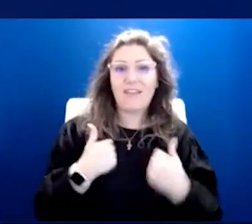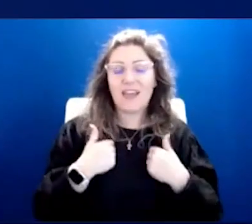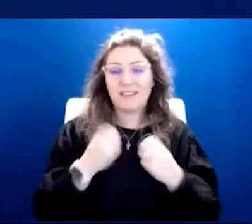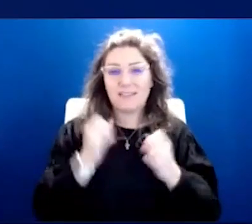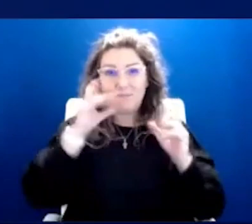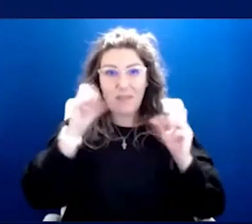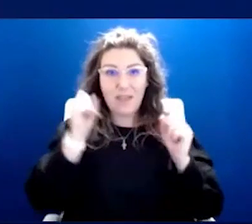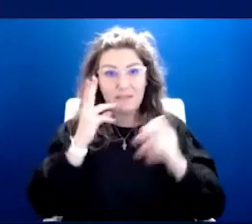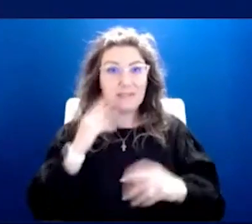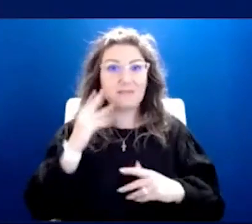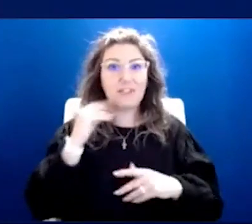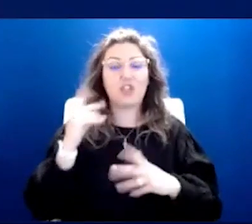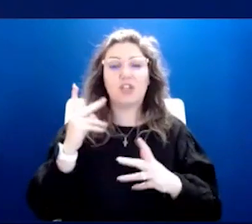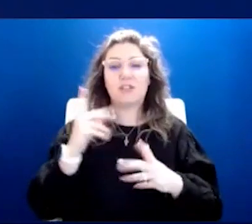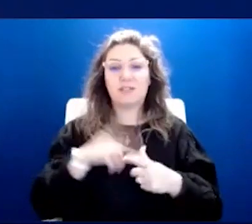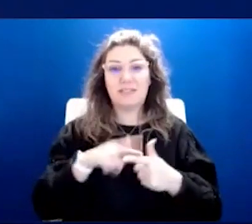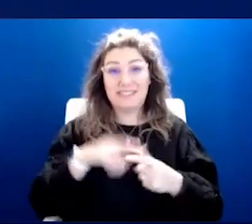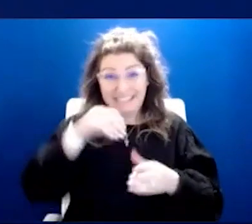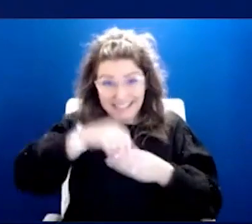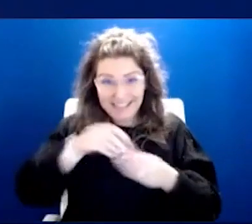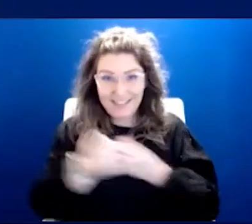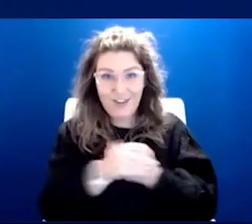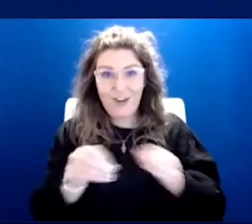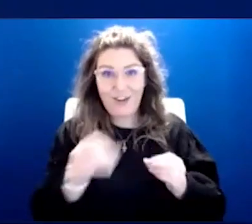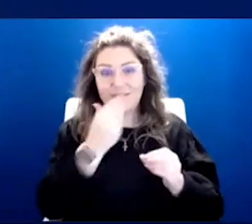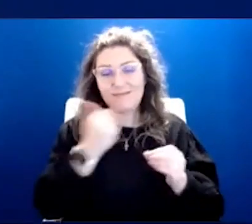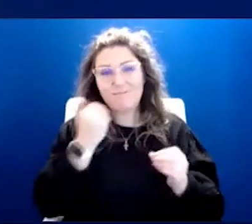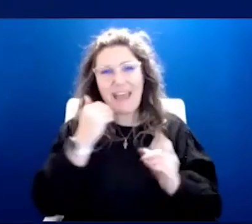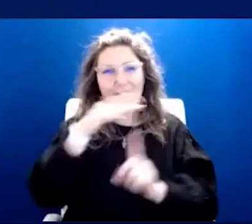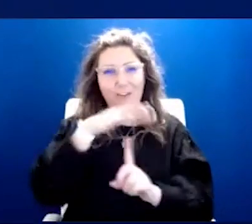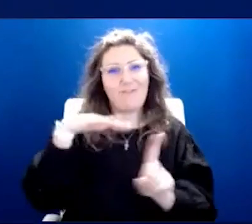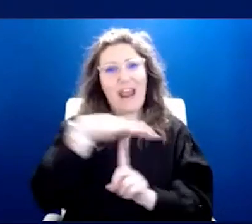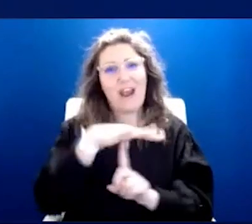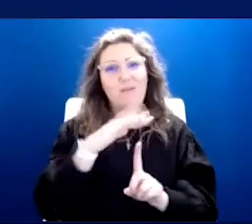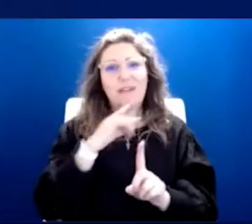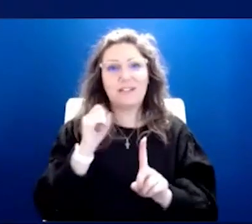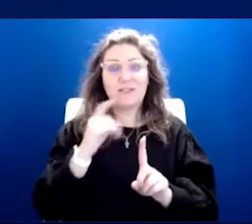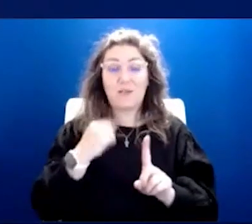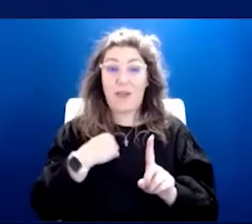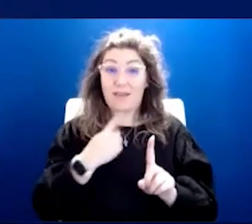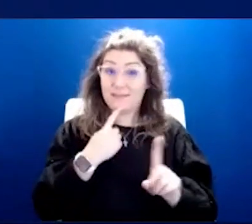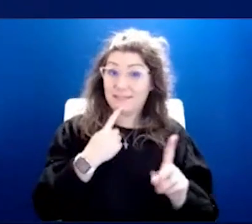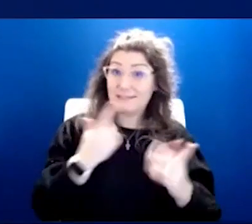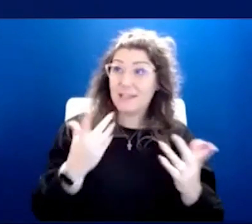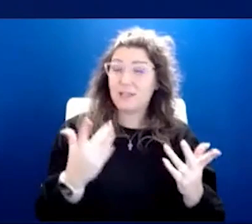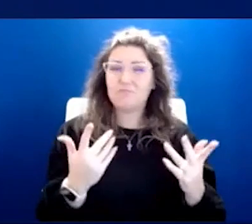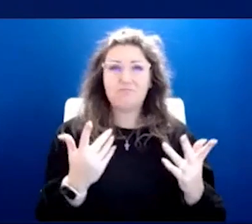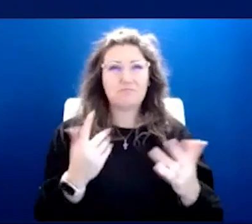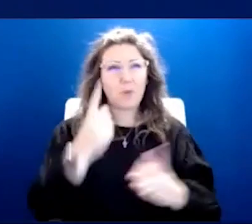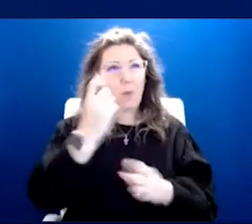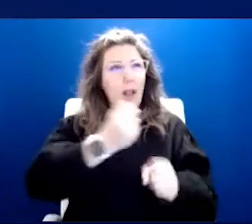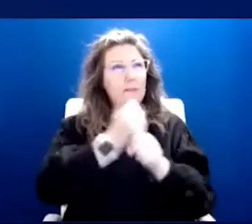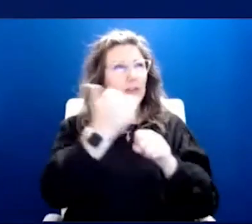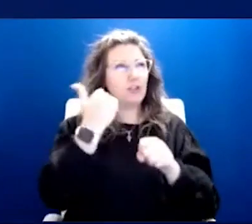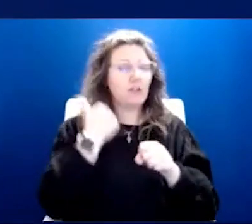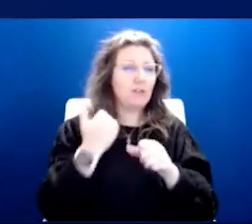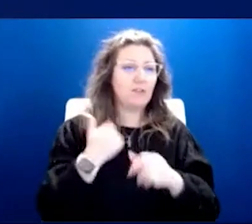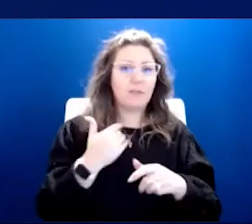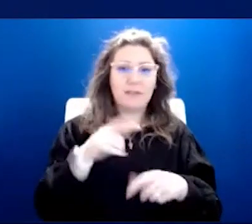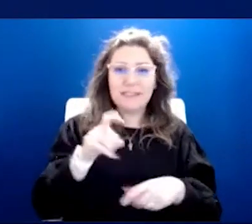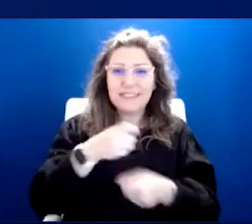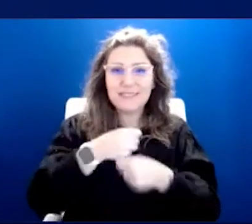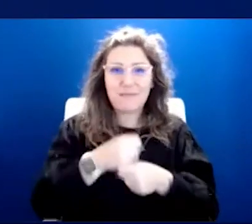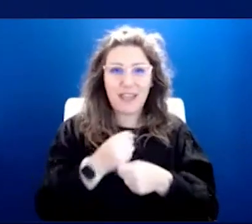that in the office. It's just a better environment. So yeah. So I said, I don't know, a year ago or something, I said, we should make this the year